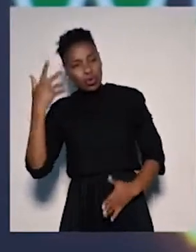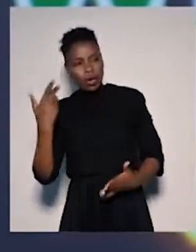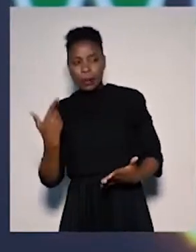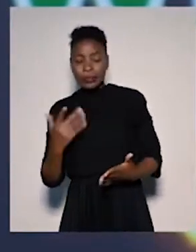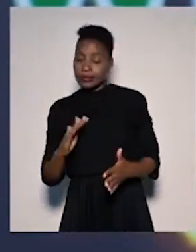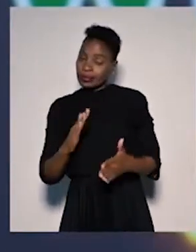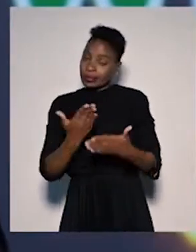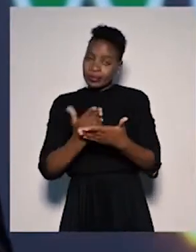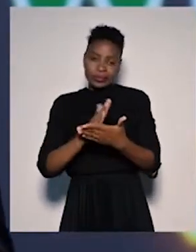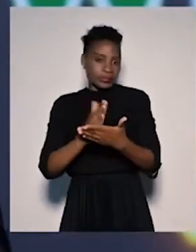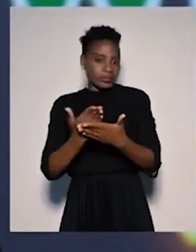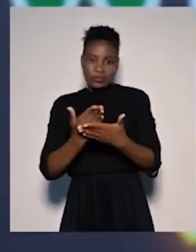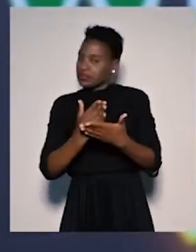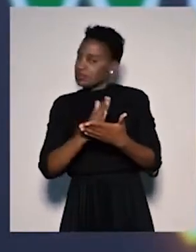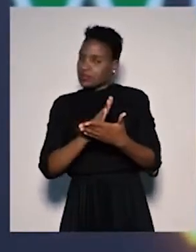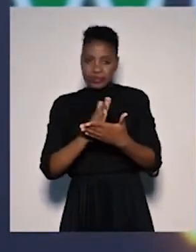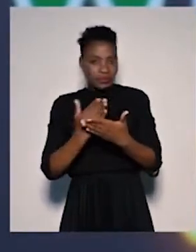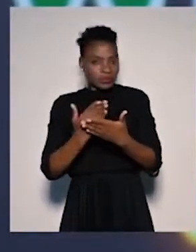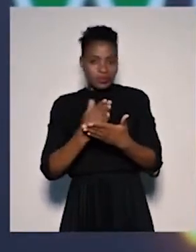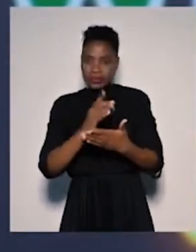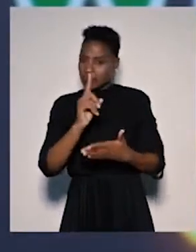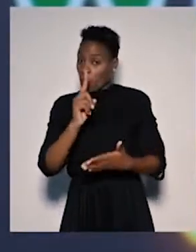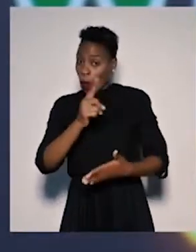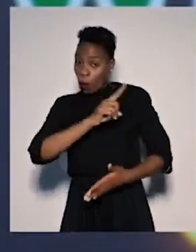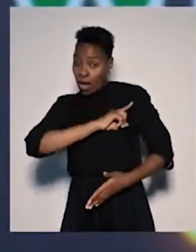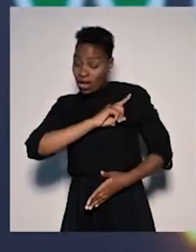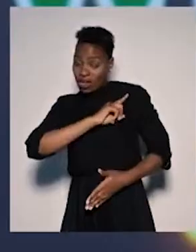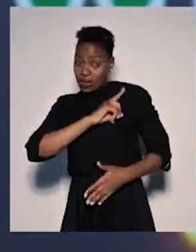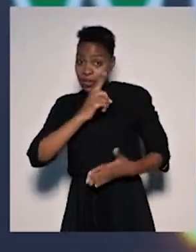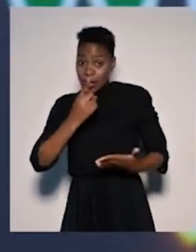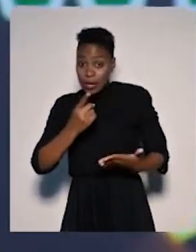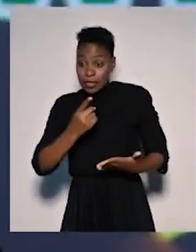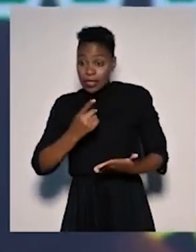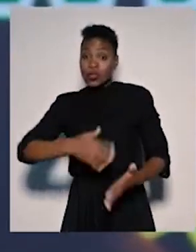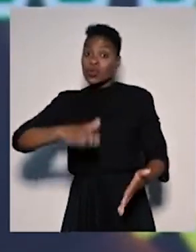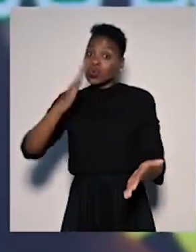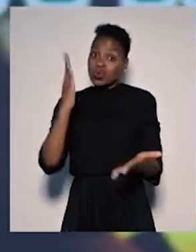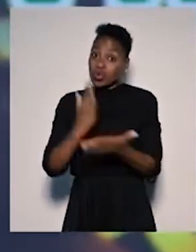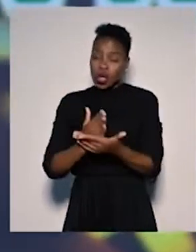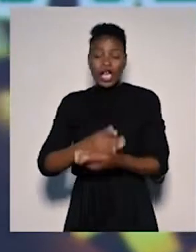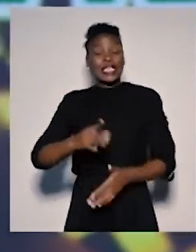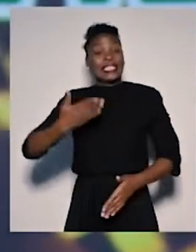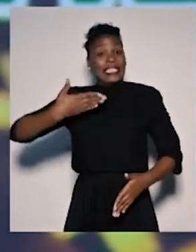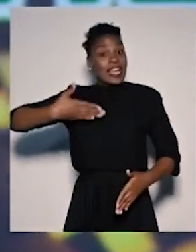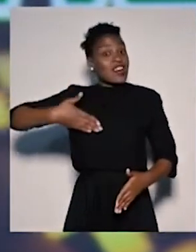wasn't sure. But because she really wanted to be married,